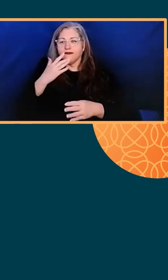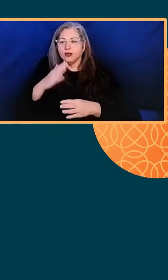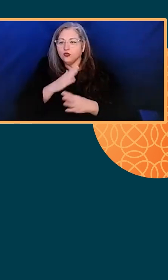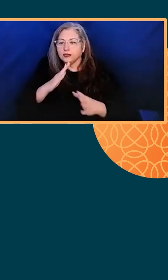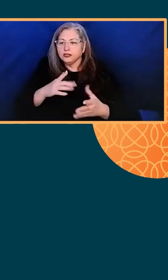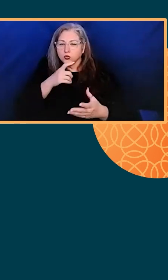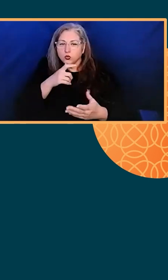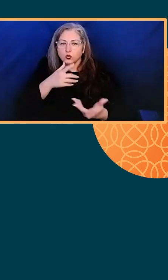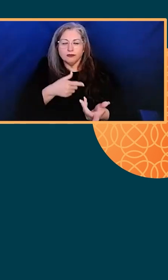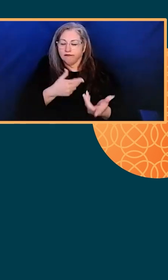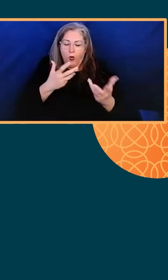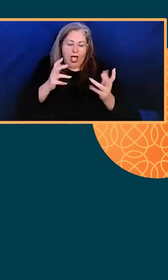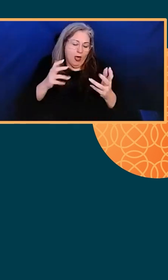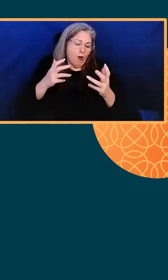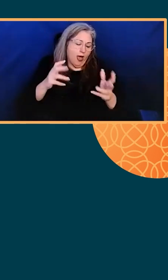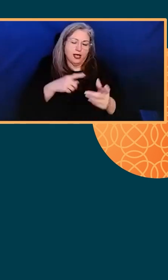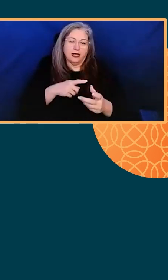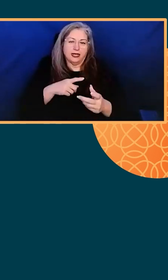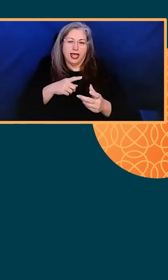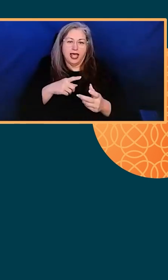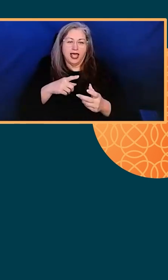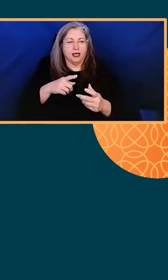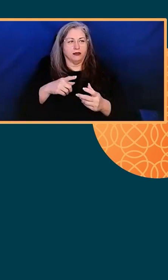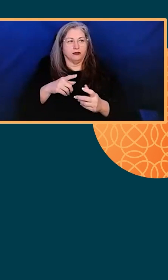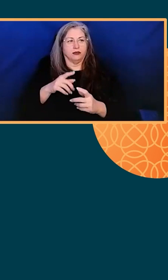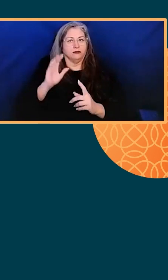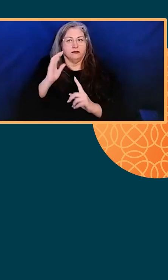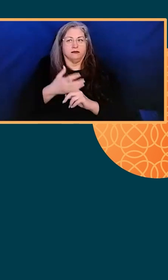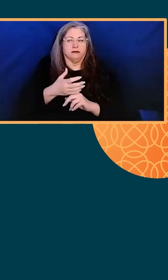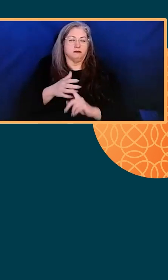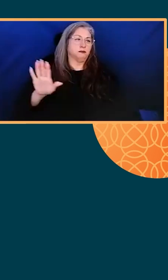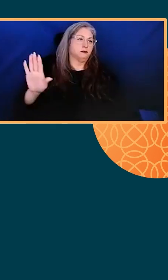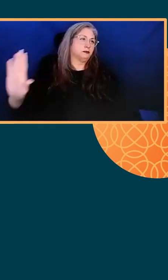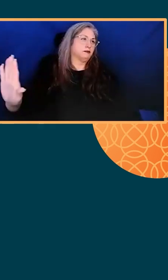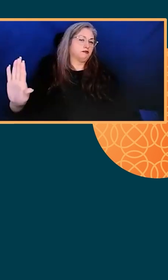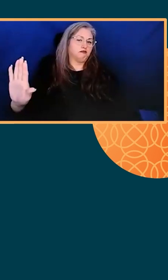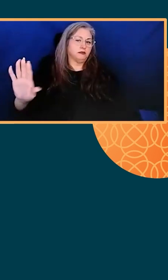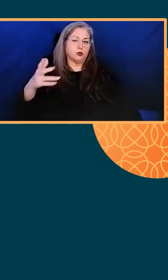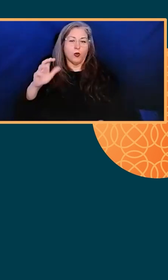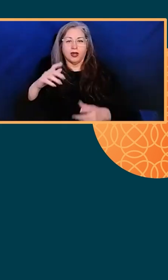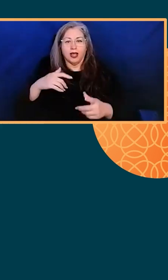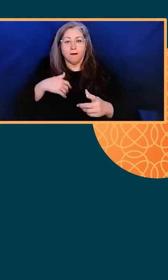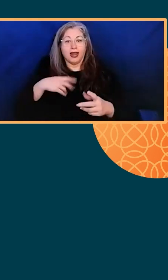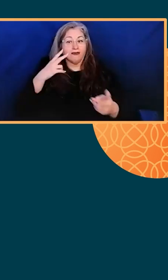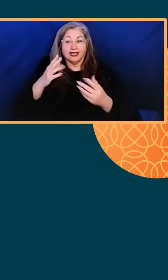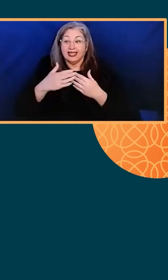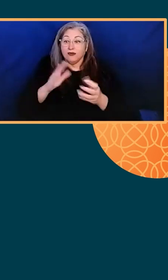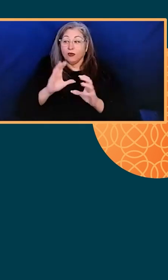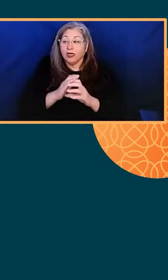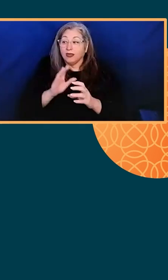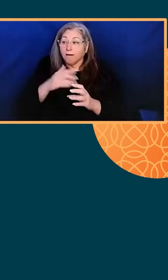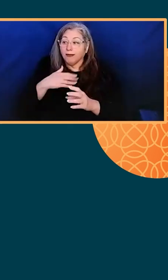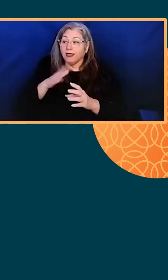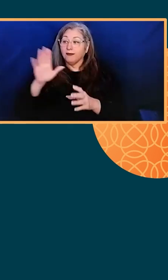were. They wouldn't want to do that, right? Like they would just be at an arm's length. And I've seen it with my cousins